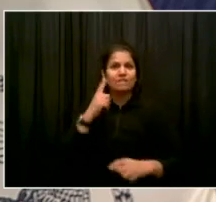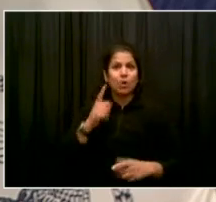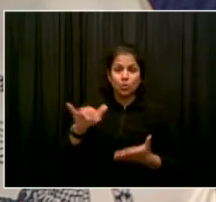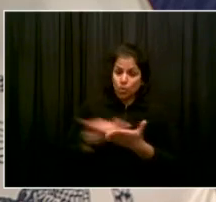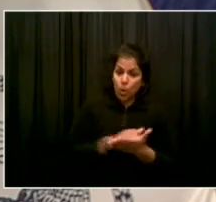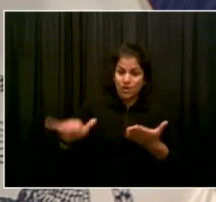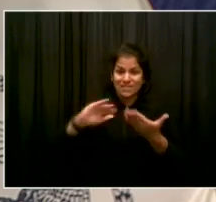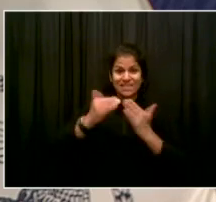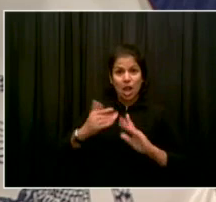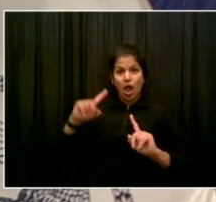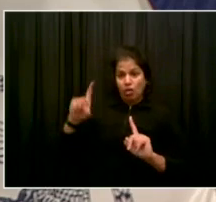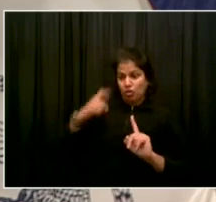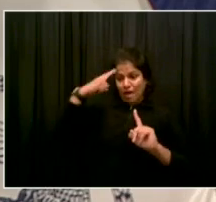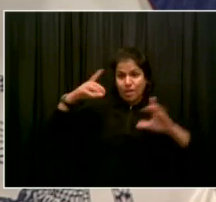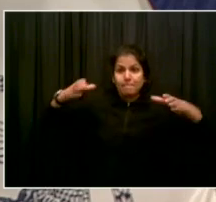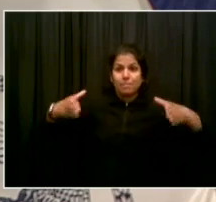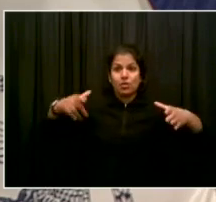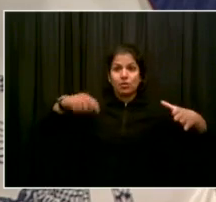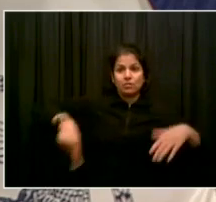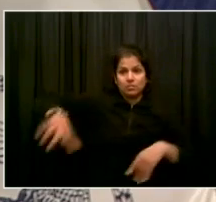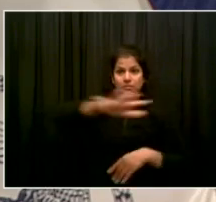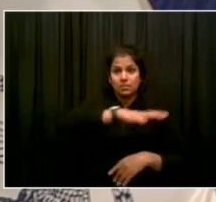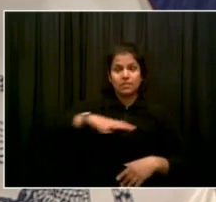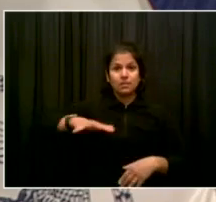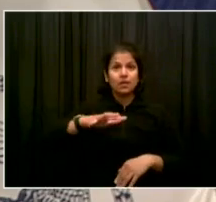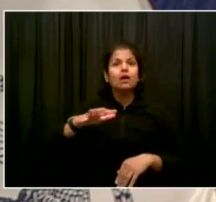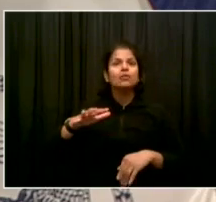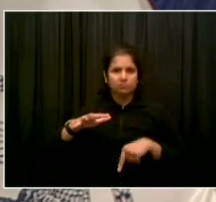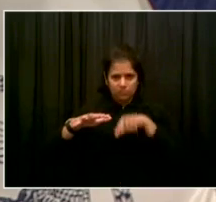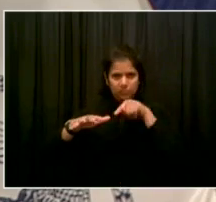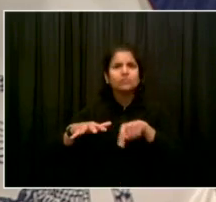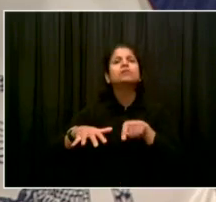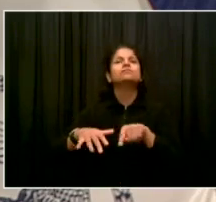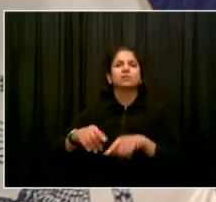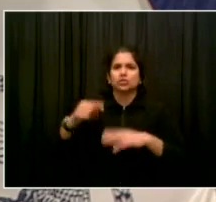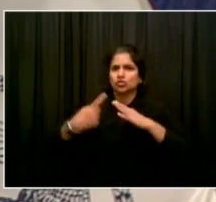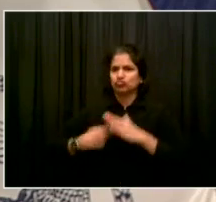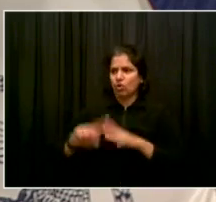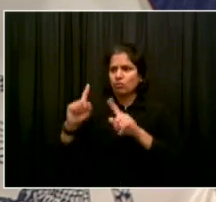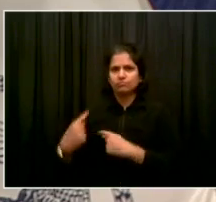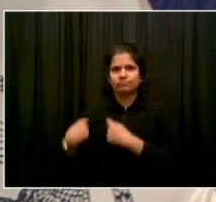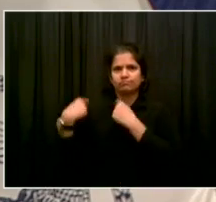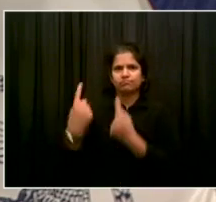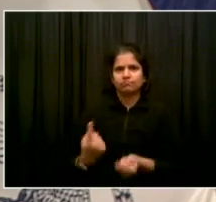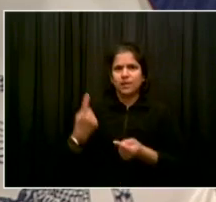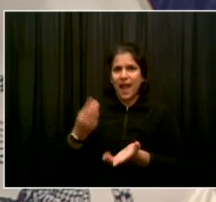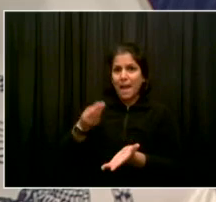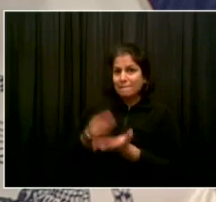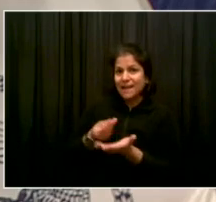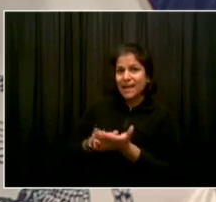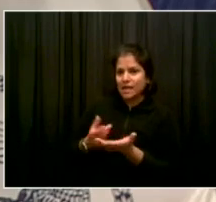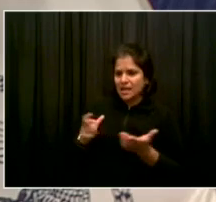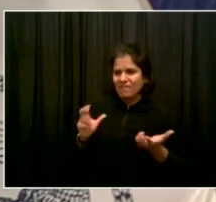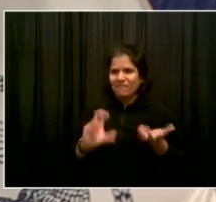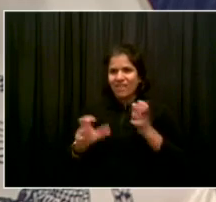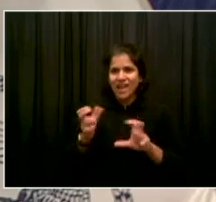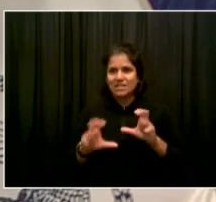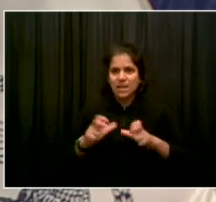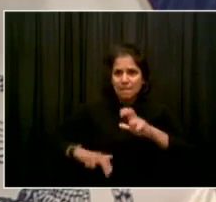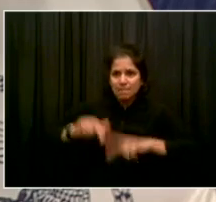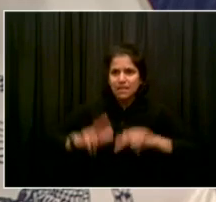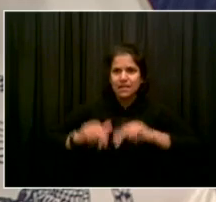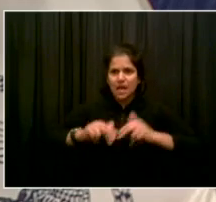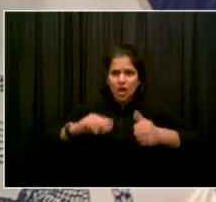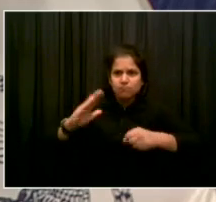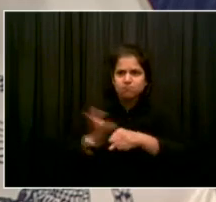The reason we believe in it were the actions we've been taking now over years and the investments we've made. I'm going to turn to Ben Furness, who's the director of the Mayor's Office for